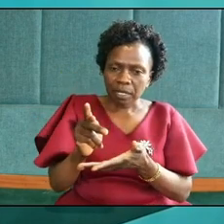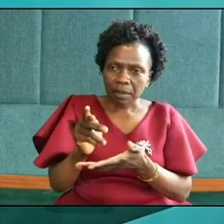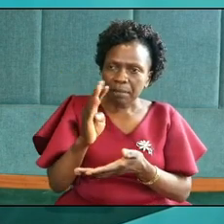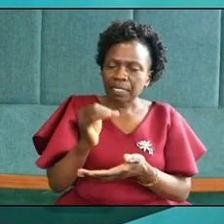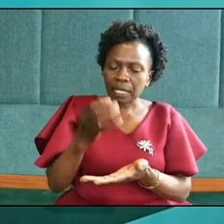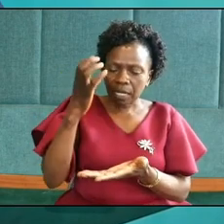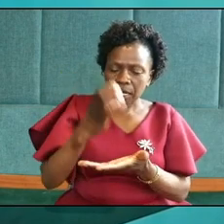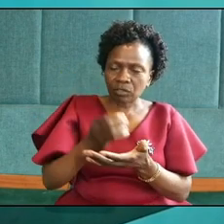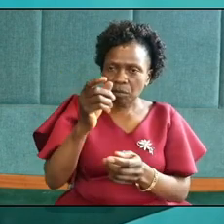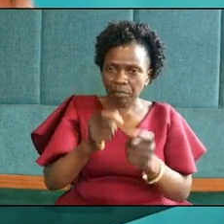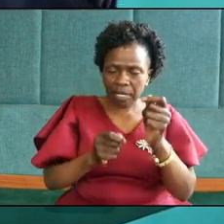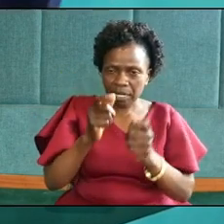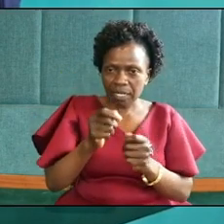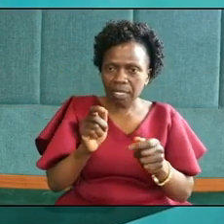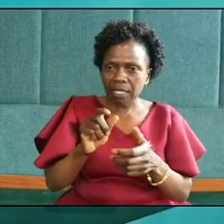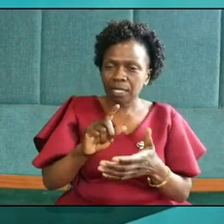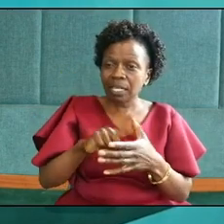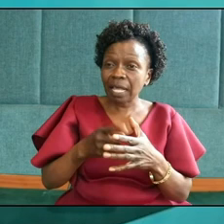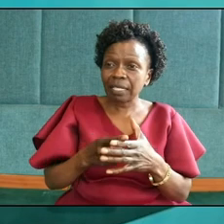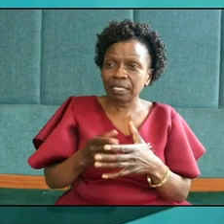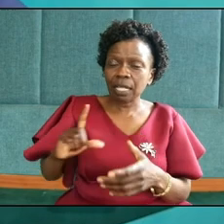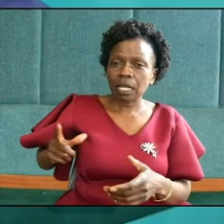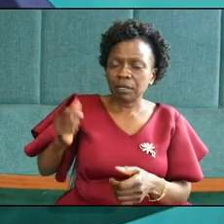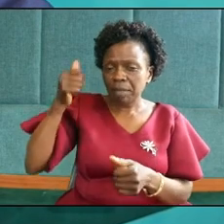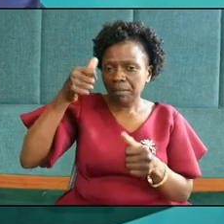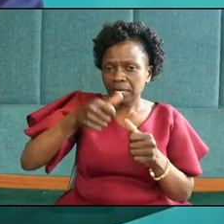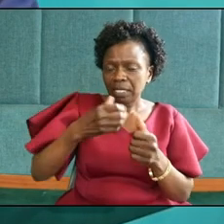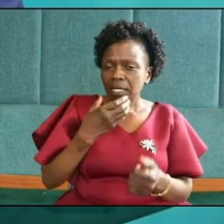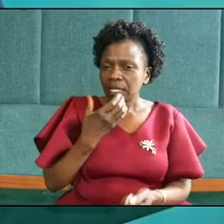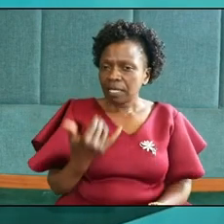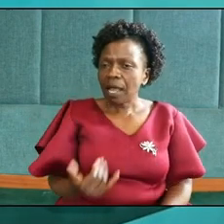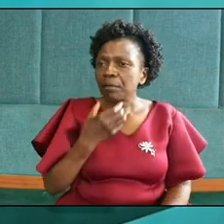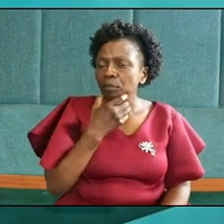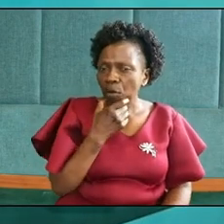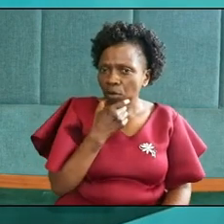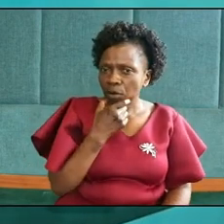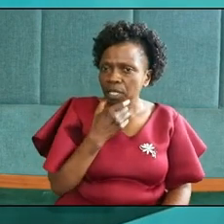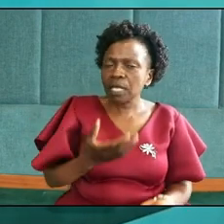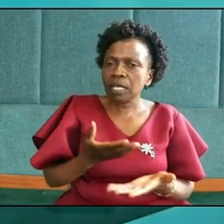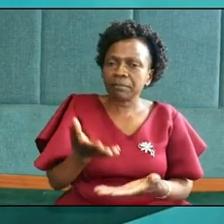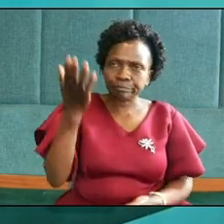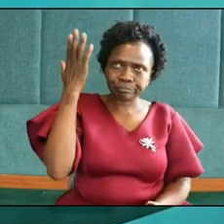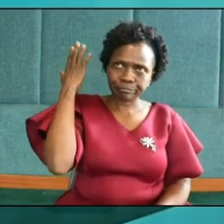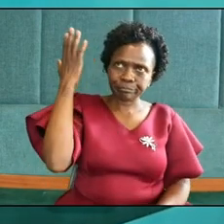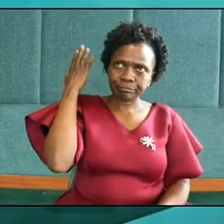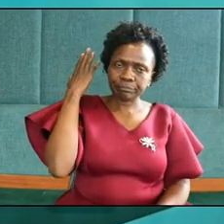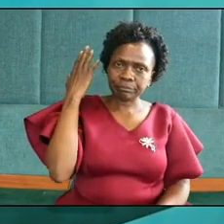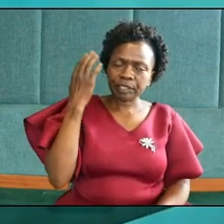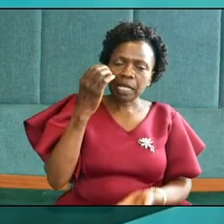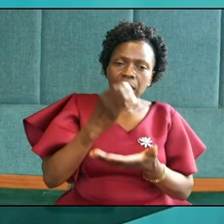The girl remembered the young boy she had helped years ago and felt happy.